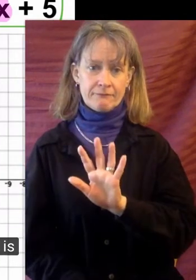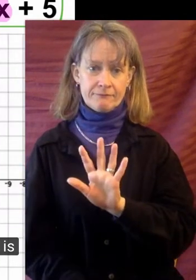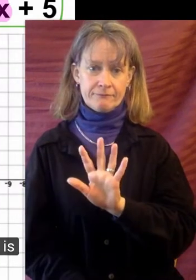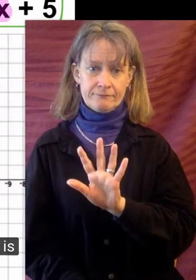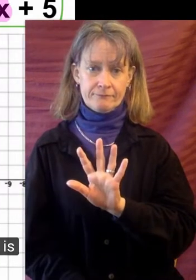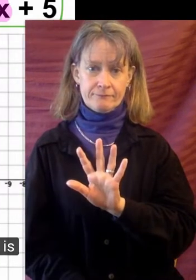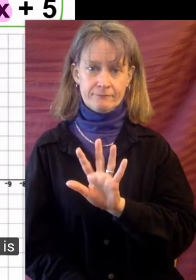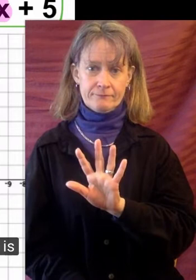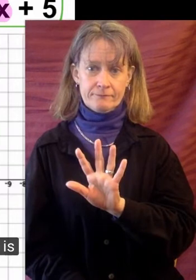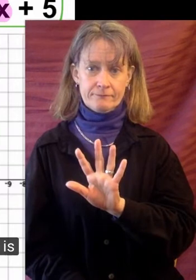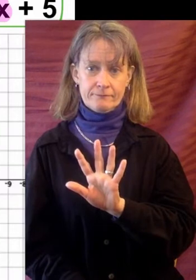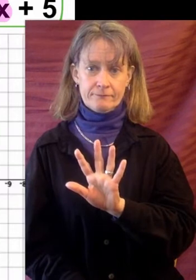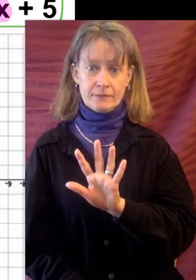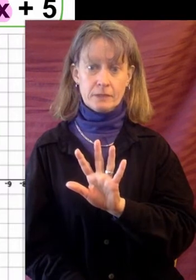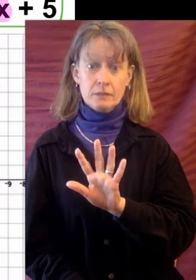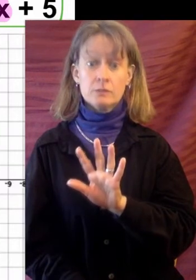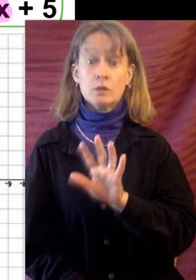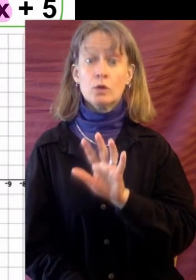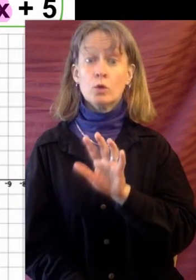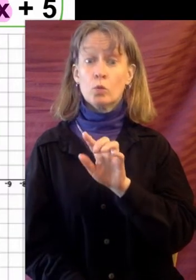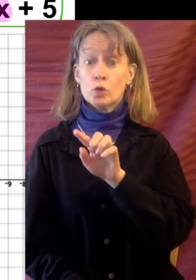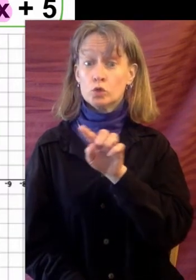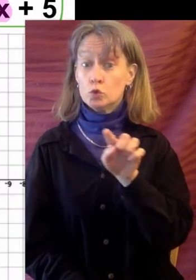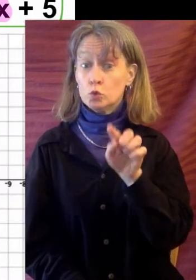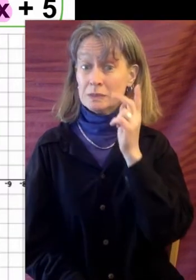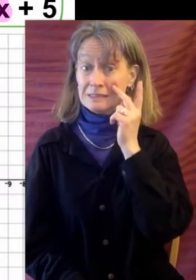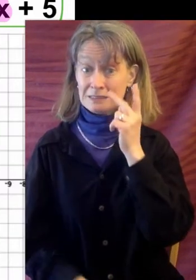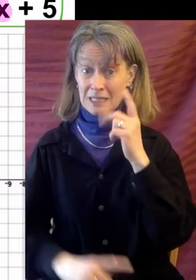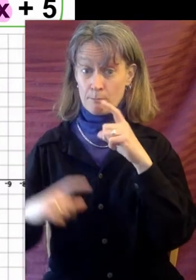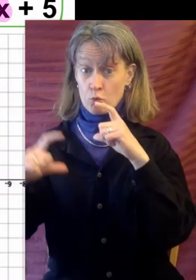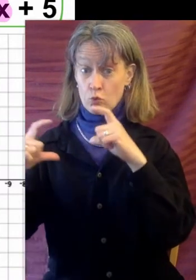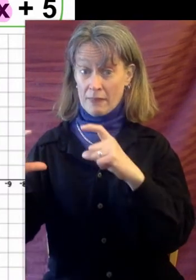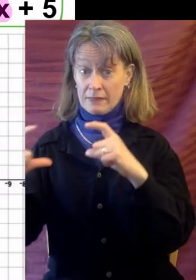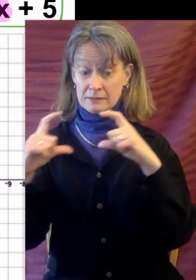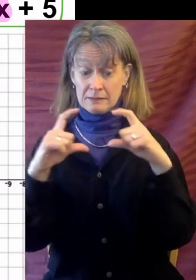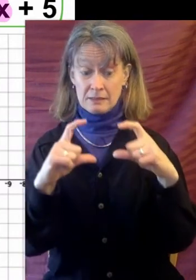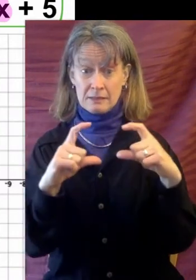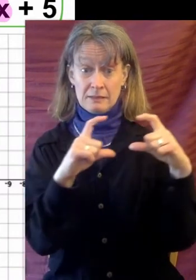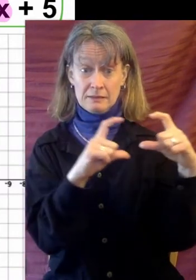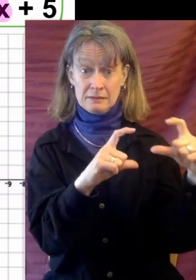So everywhere we have parentheses,